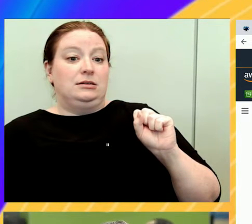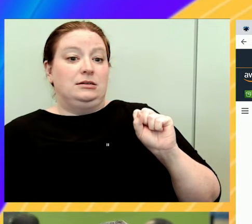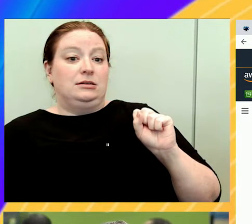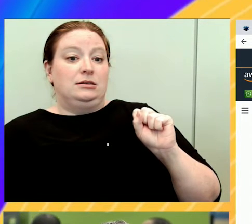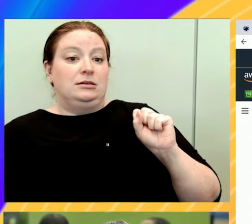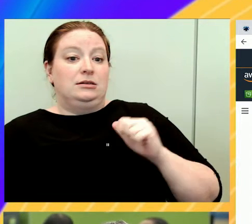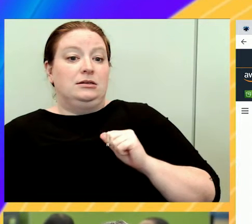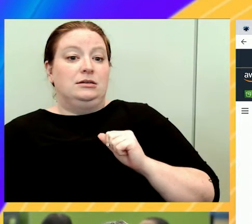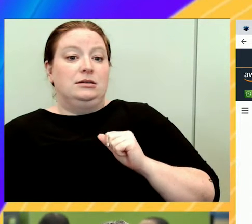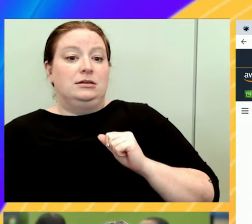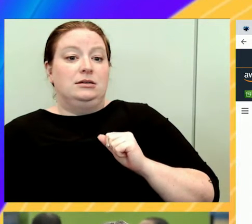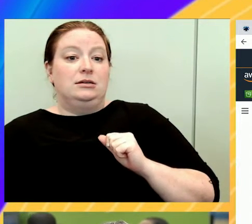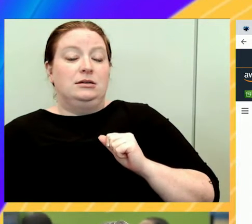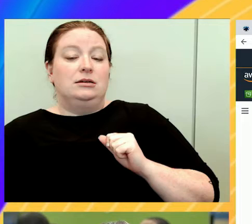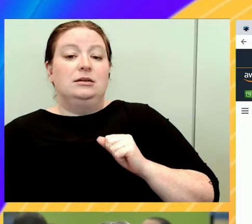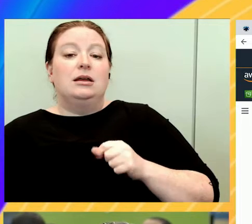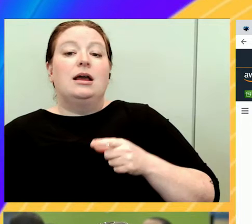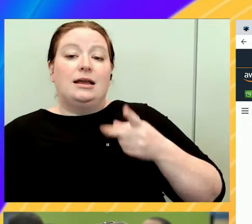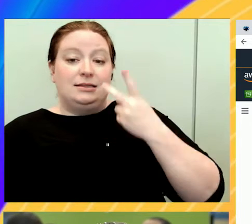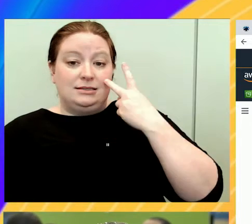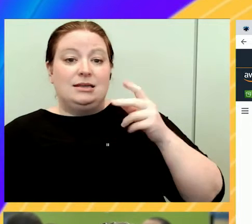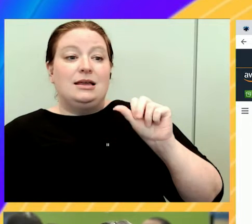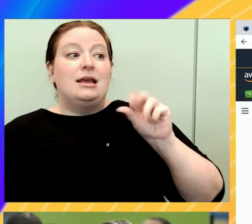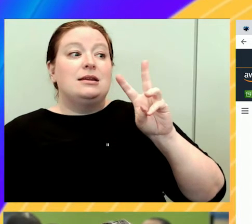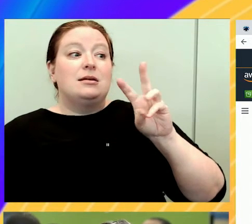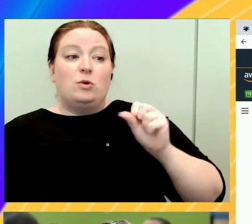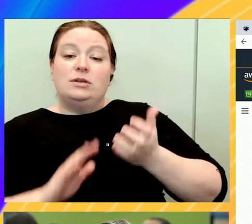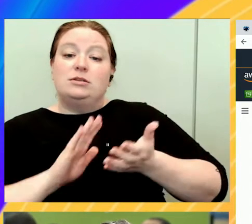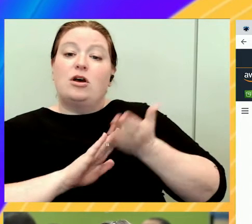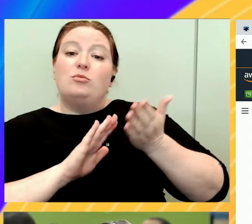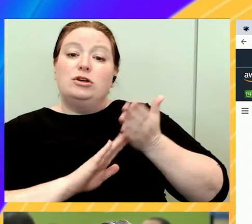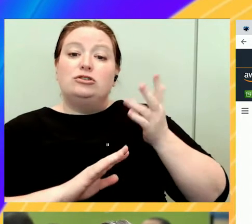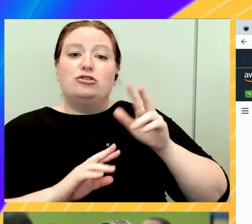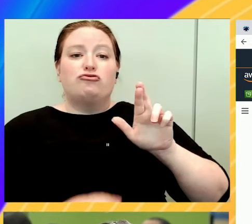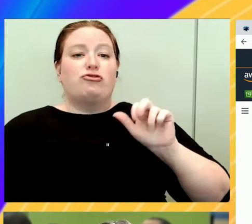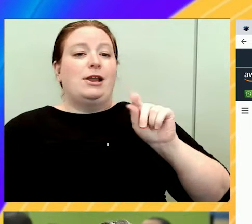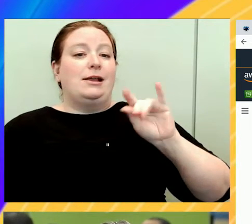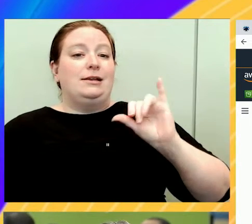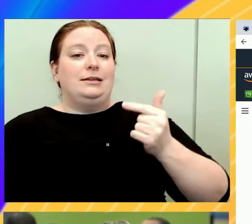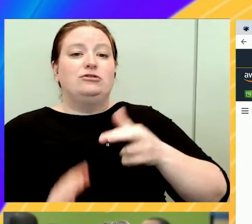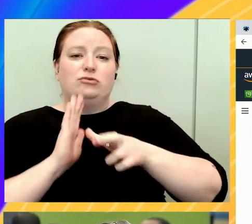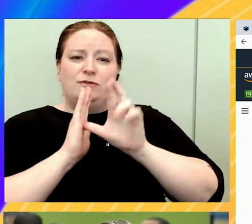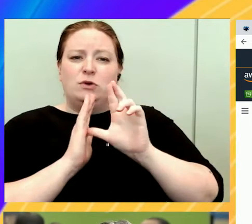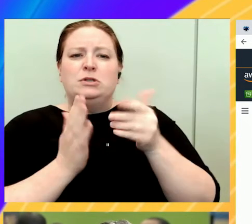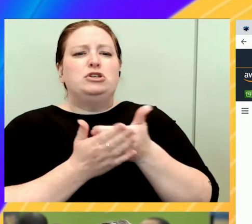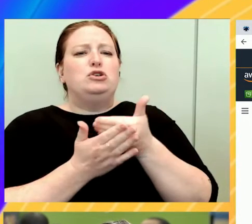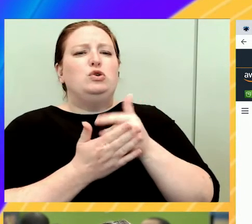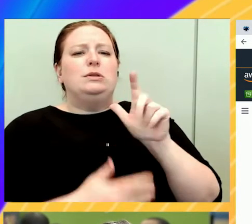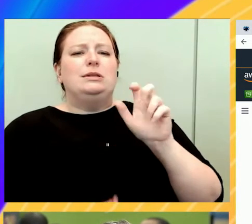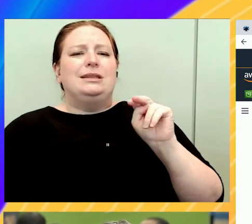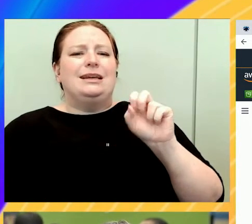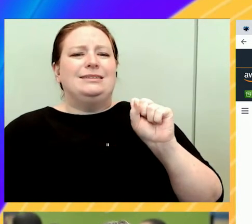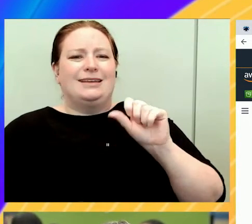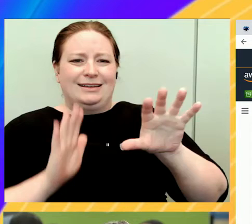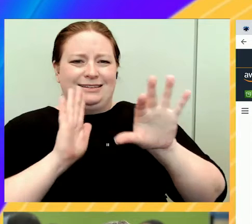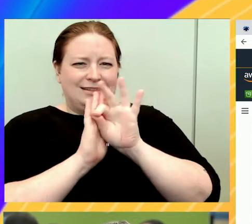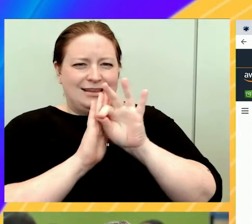now see that the AWS Operational Readiness Review is a new lens that I can select in the tool, and this is the custom